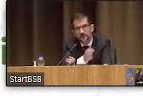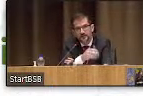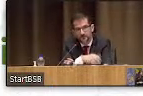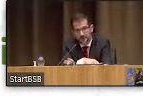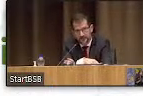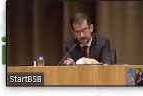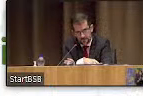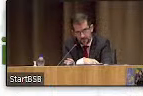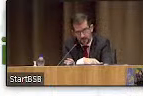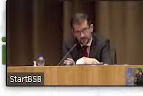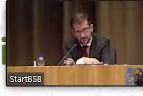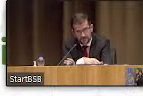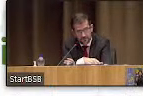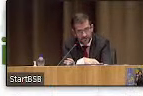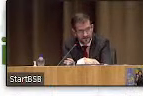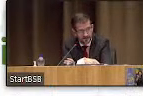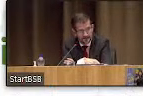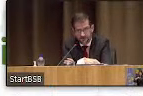HAS,